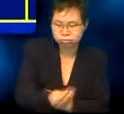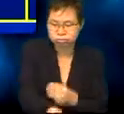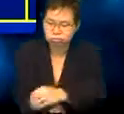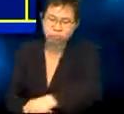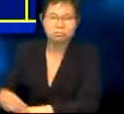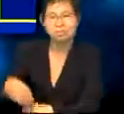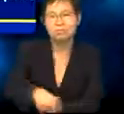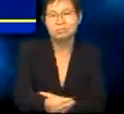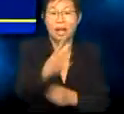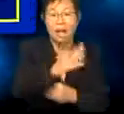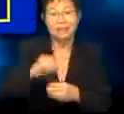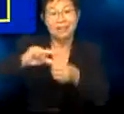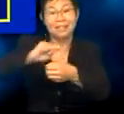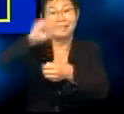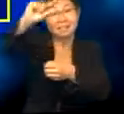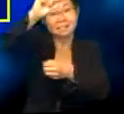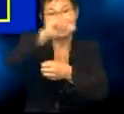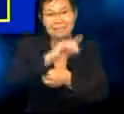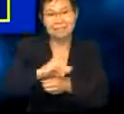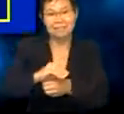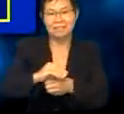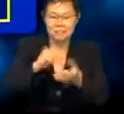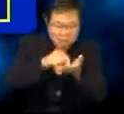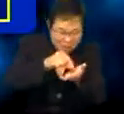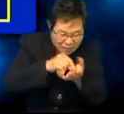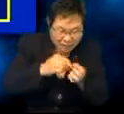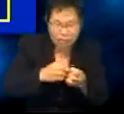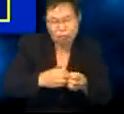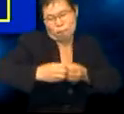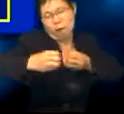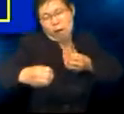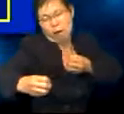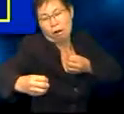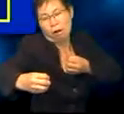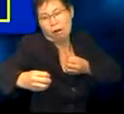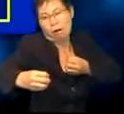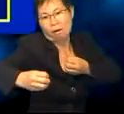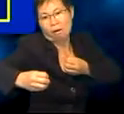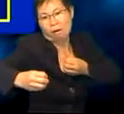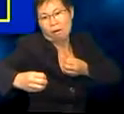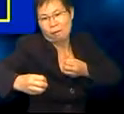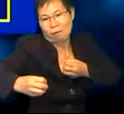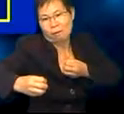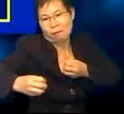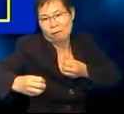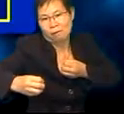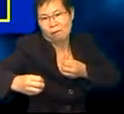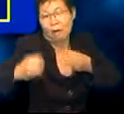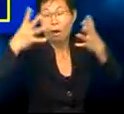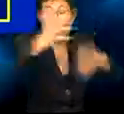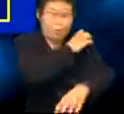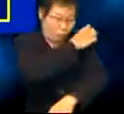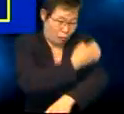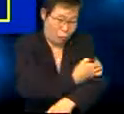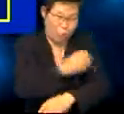another. In gases, the particles are very far apart. They possess large amount